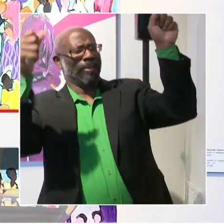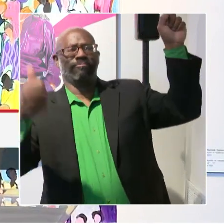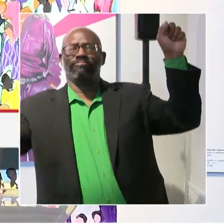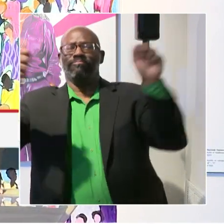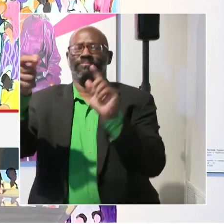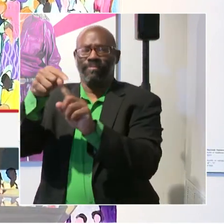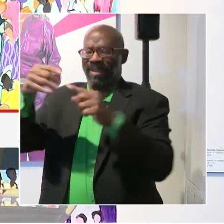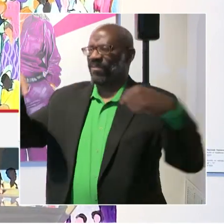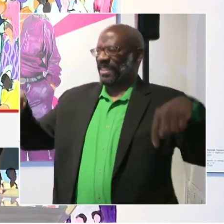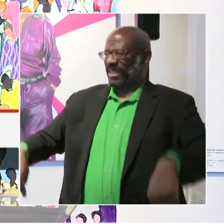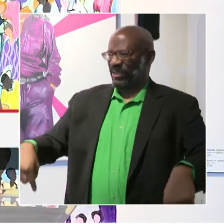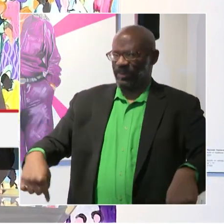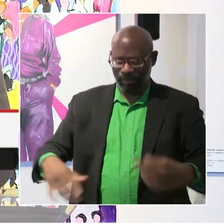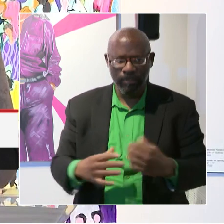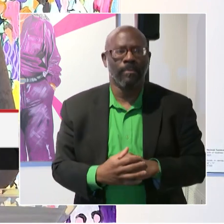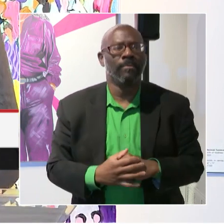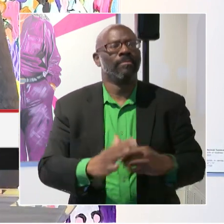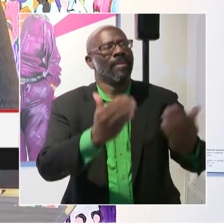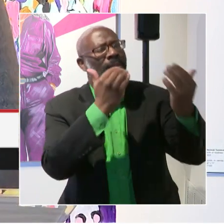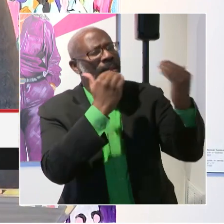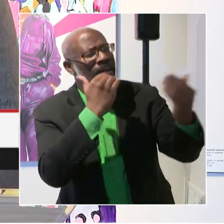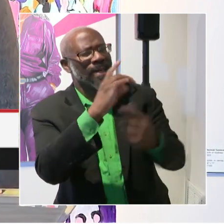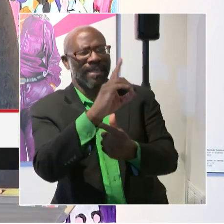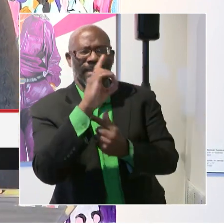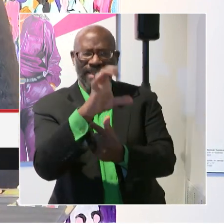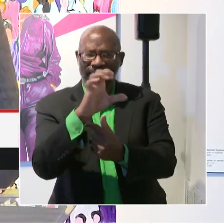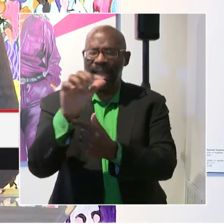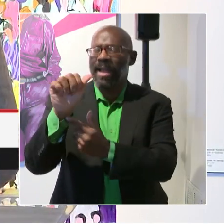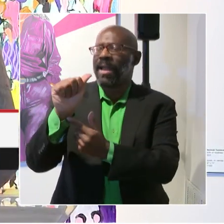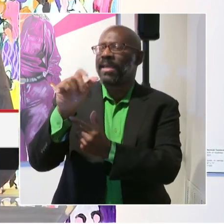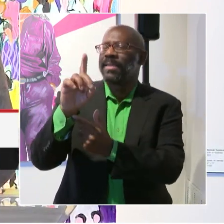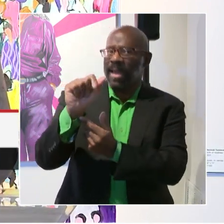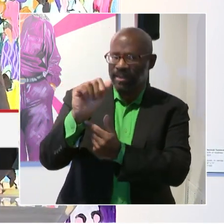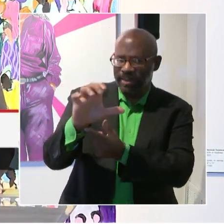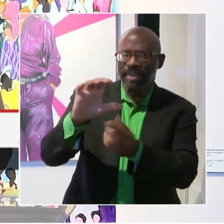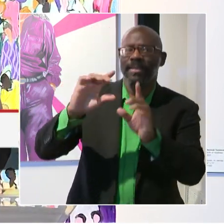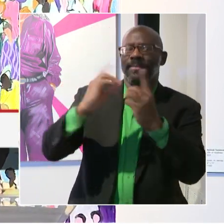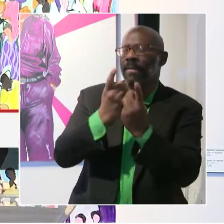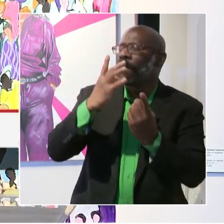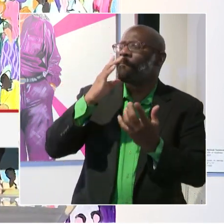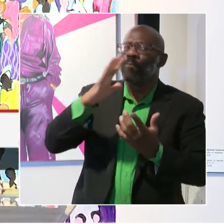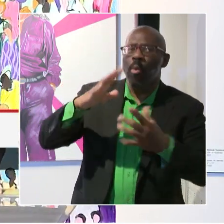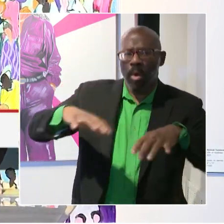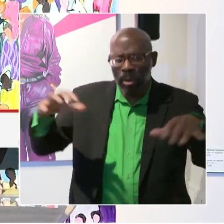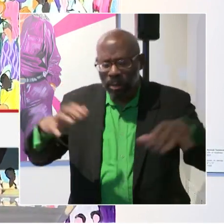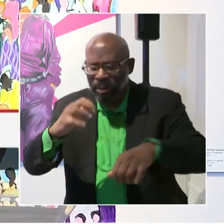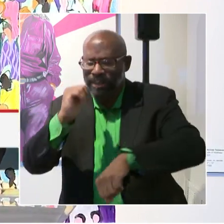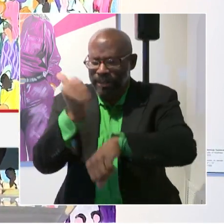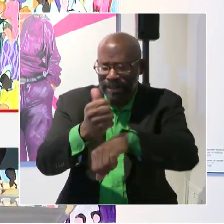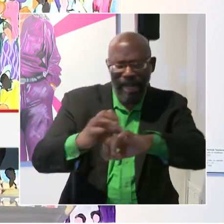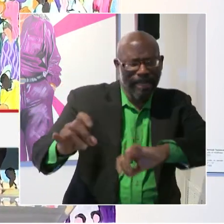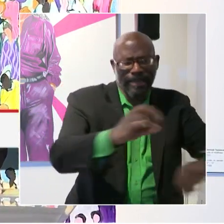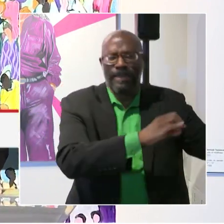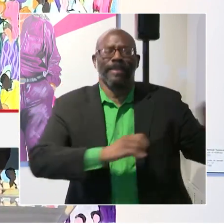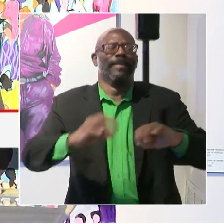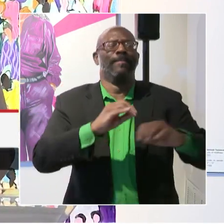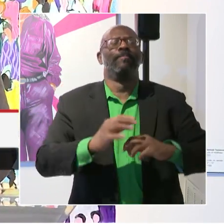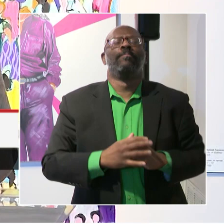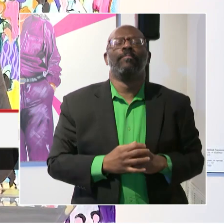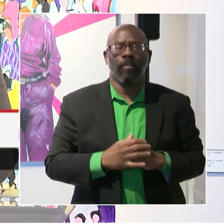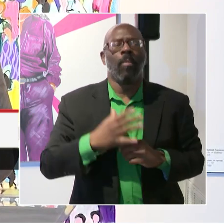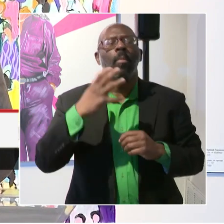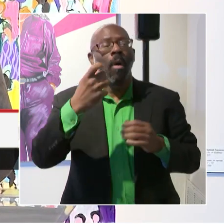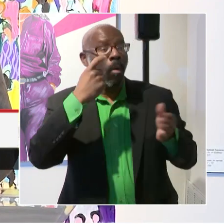thank our team here at DCAC, who helped make today possible for everyone, and to Kristen Barden, Executive Director of the